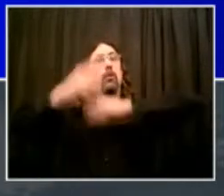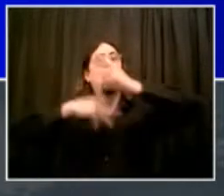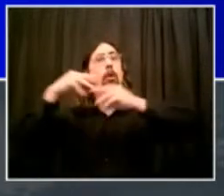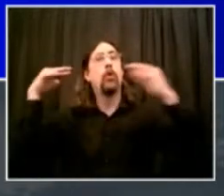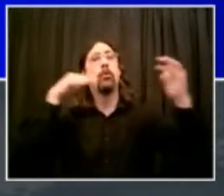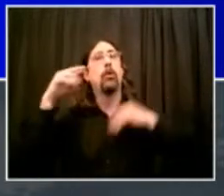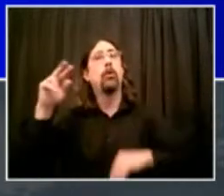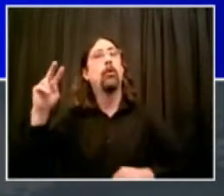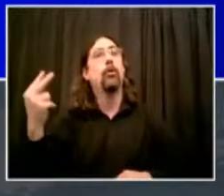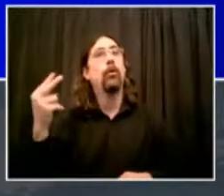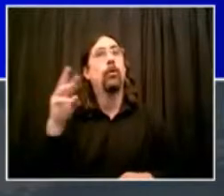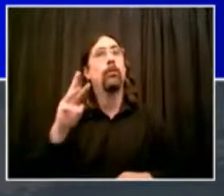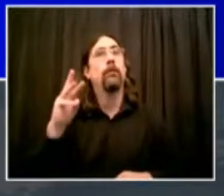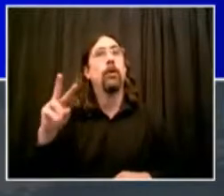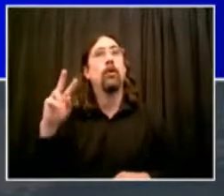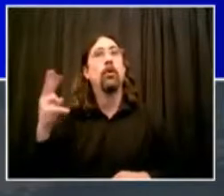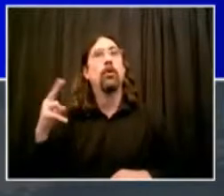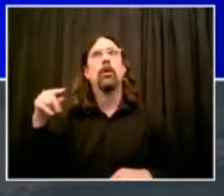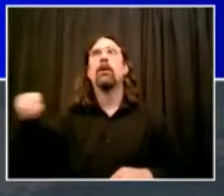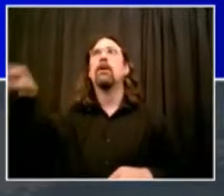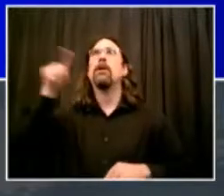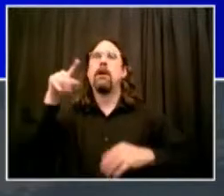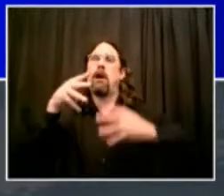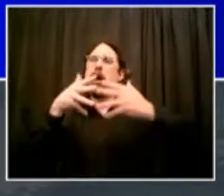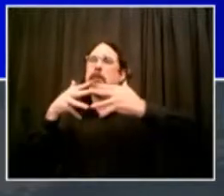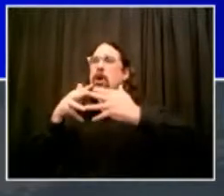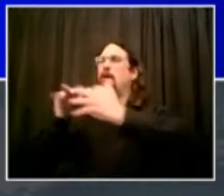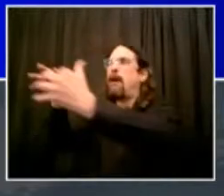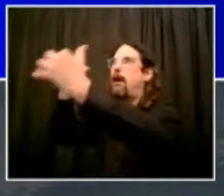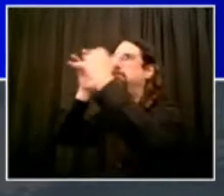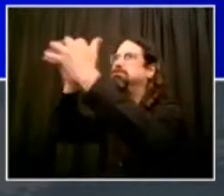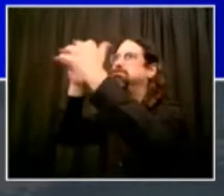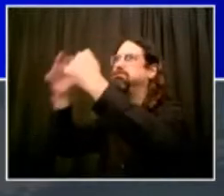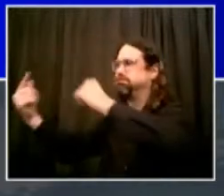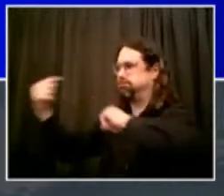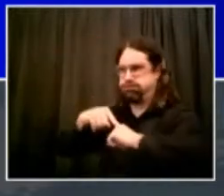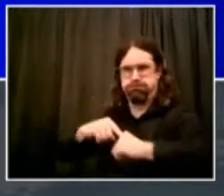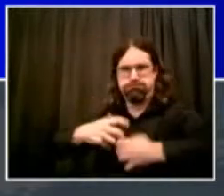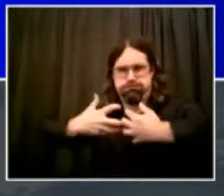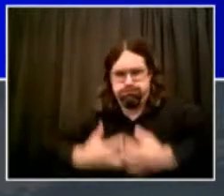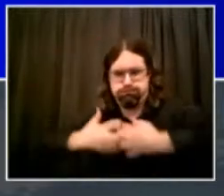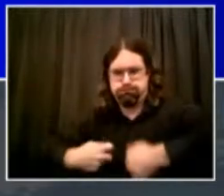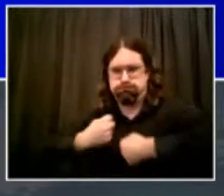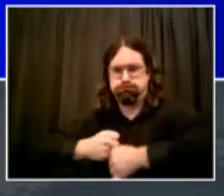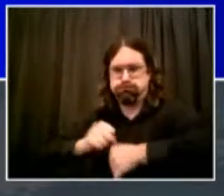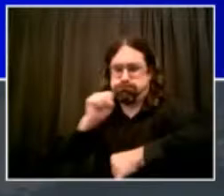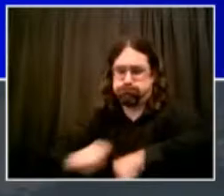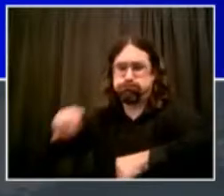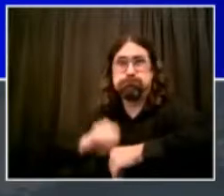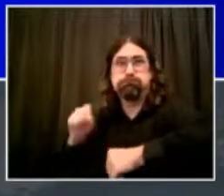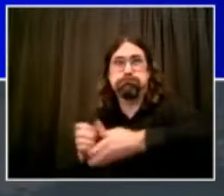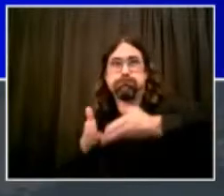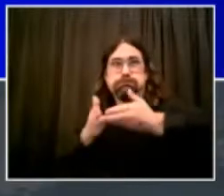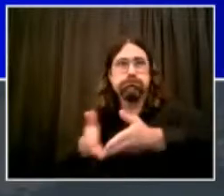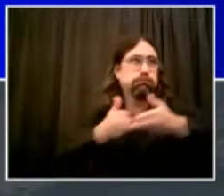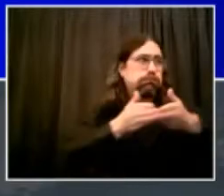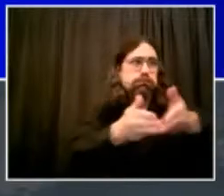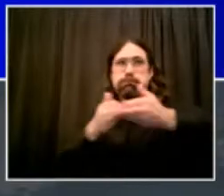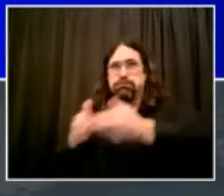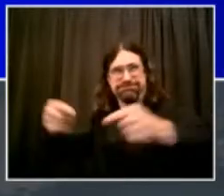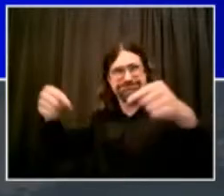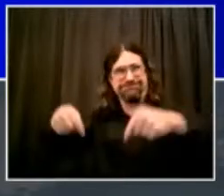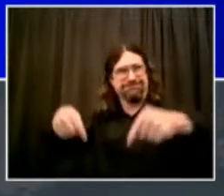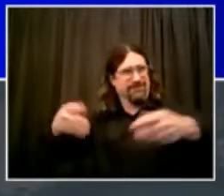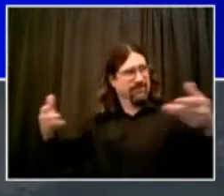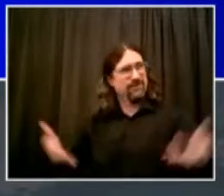the odds. And here again, the Brooklyn Navy Yard was a heroic place in the fight against the coronavirus. Here in the Brooklyn